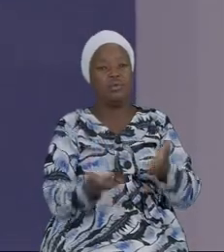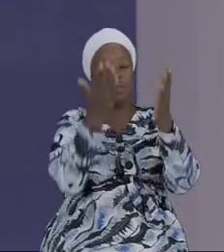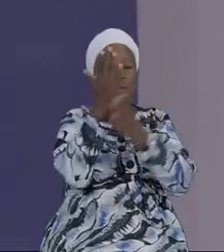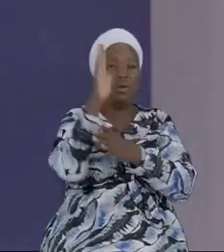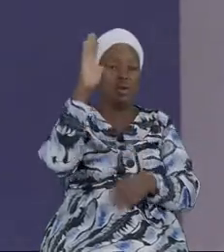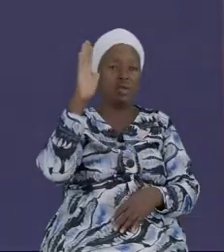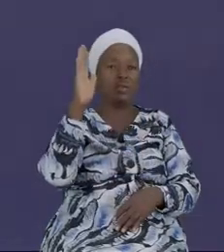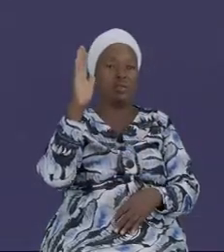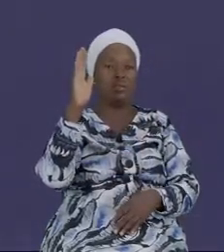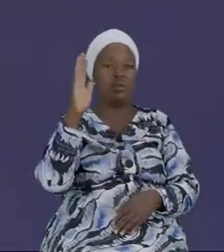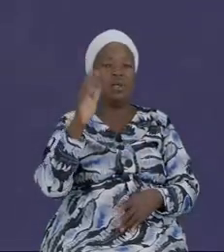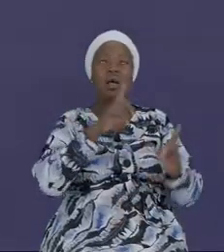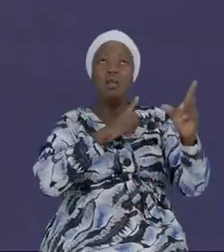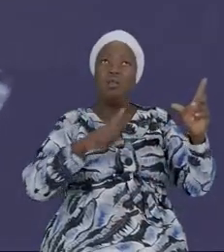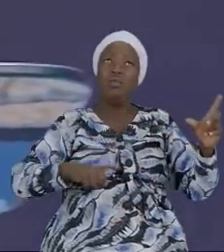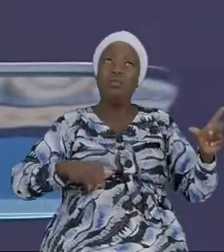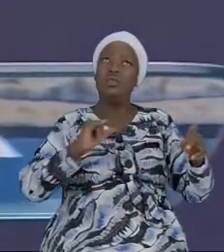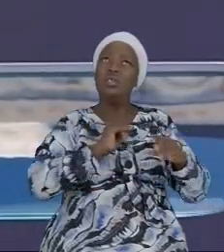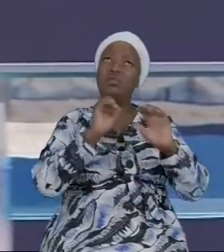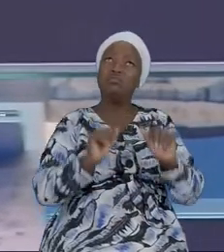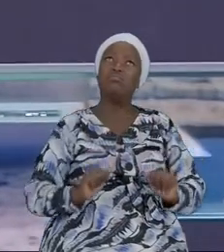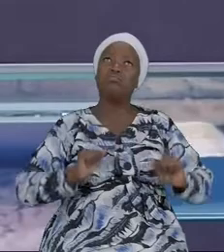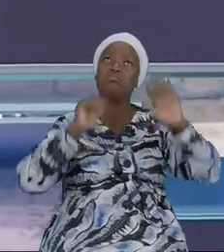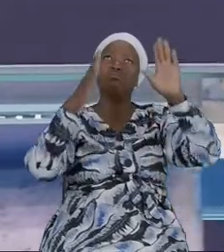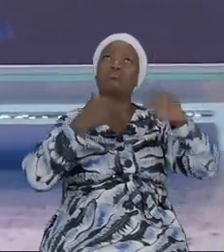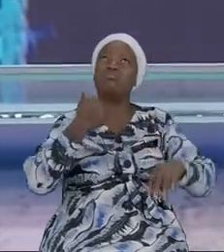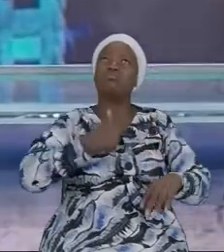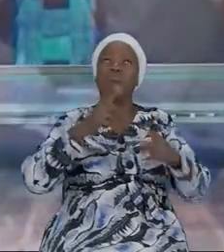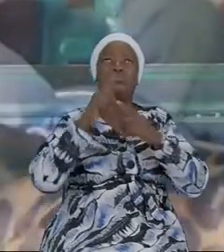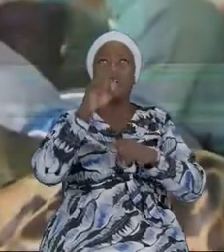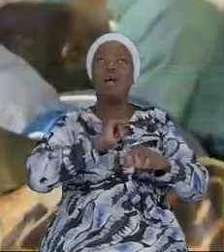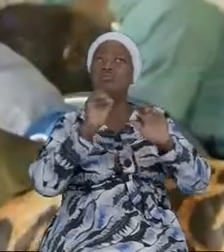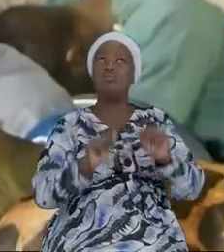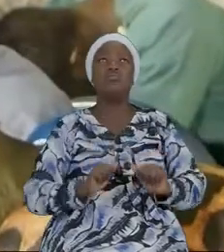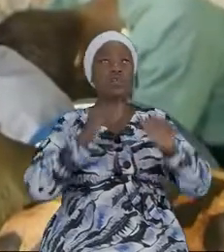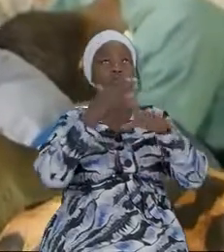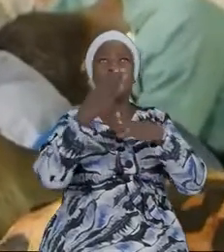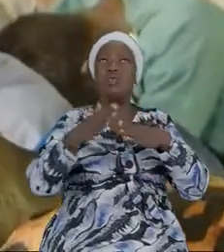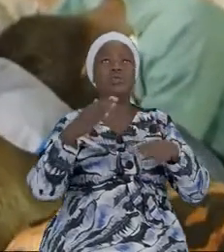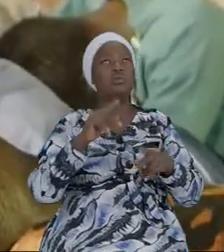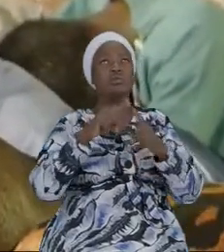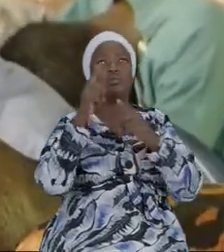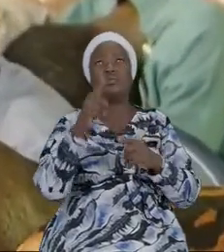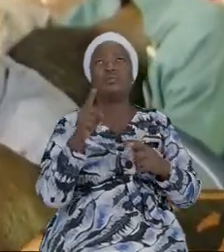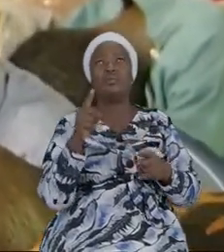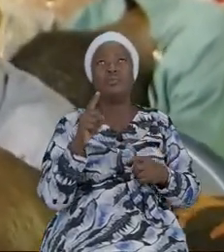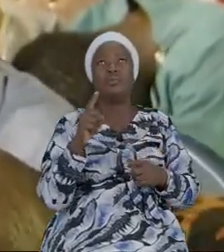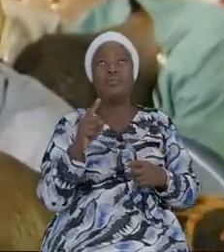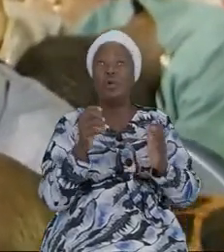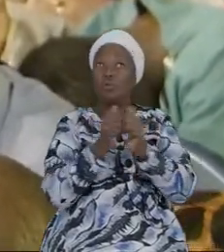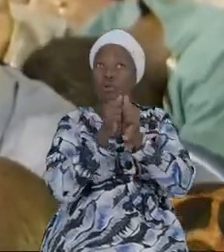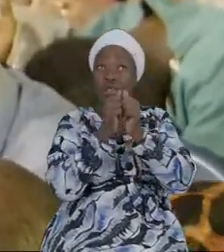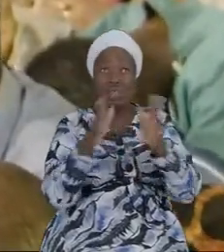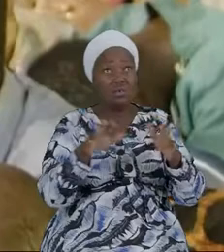Lord, I give over myself unto you. I surrender myself unto you.